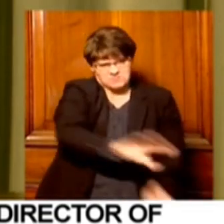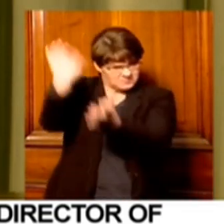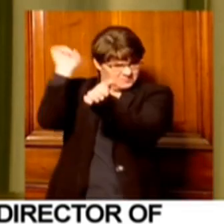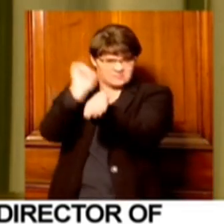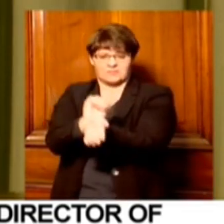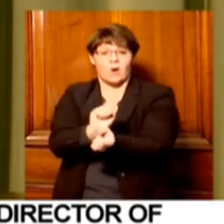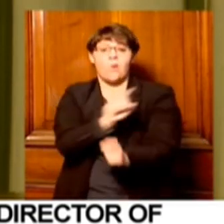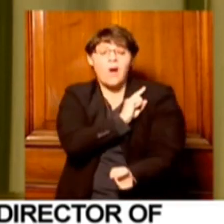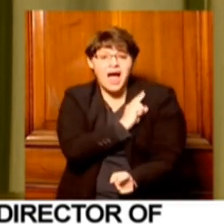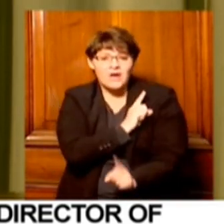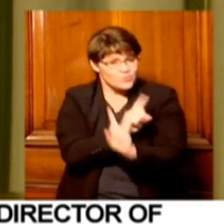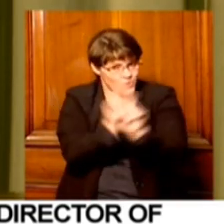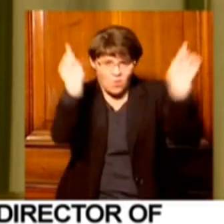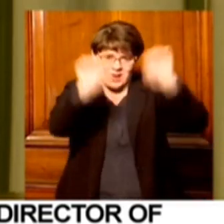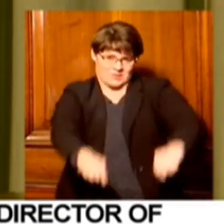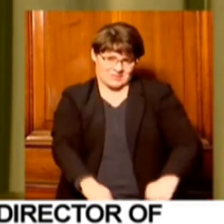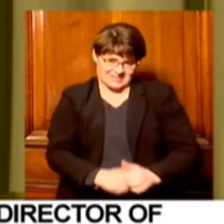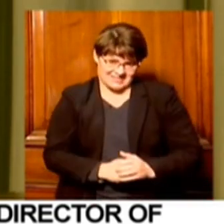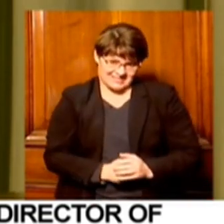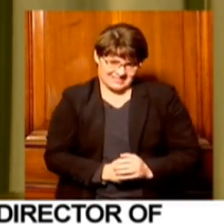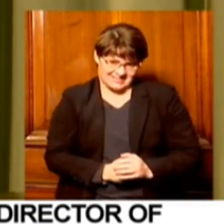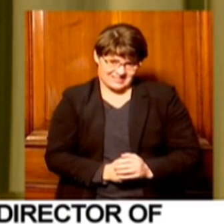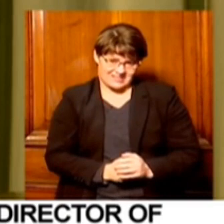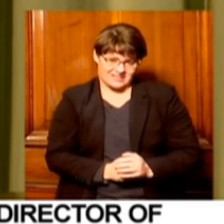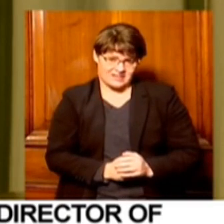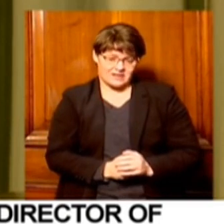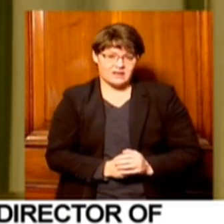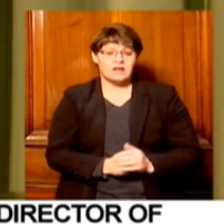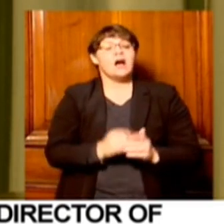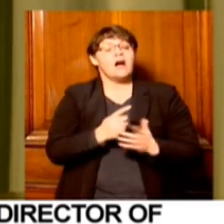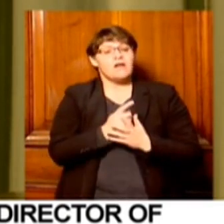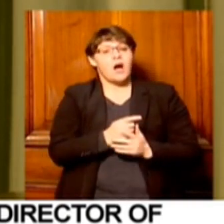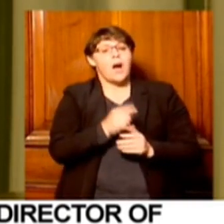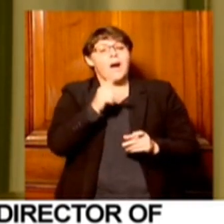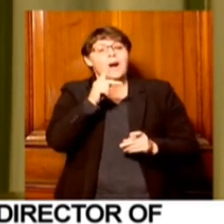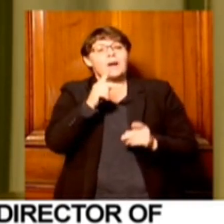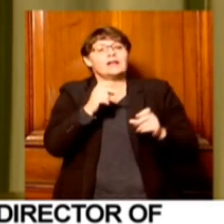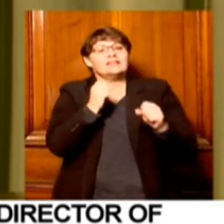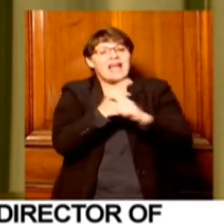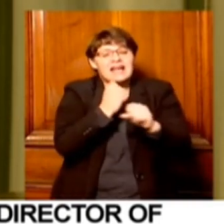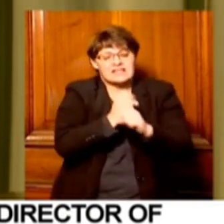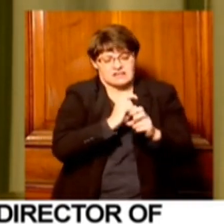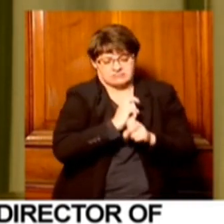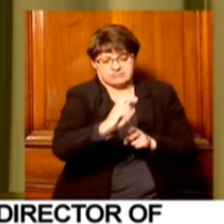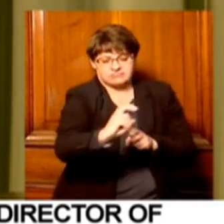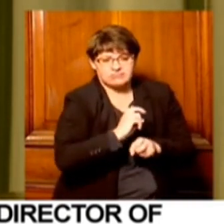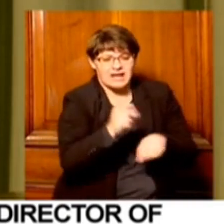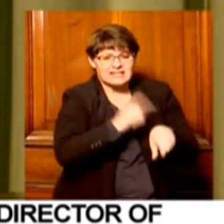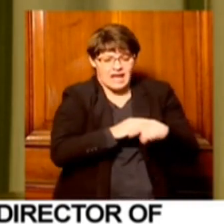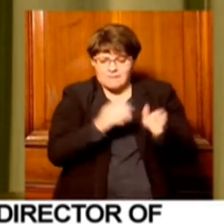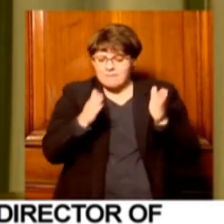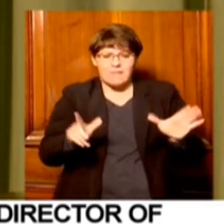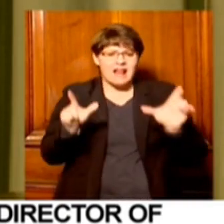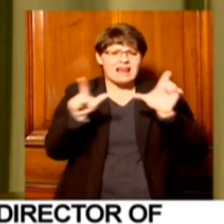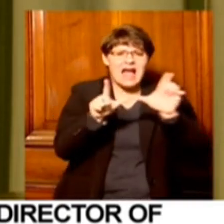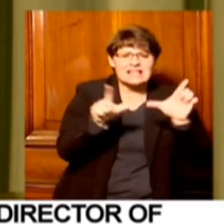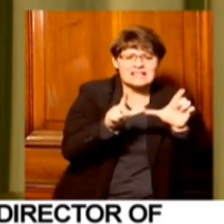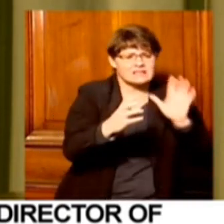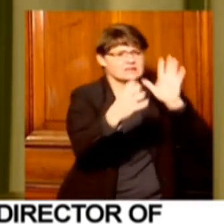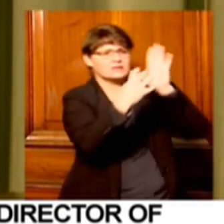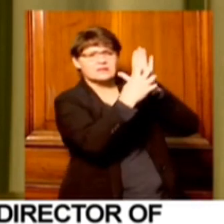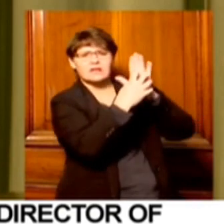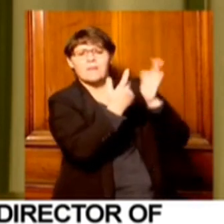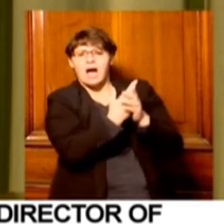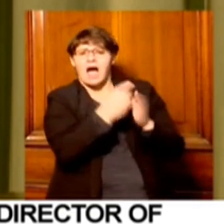not permitted. The validity period for all public transport operating licenses and